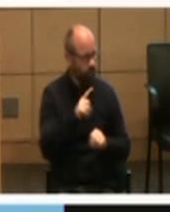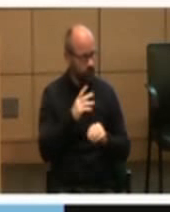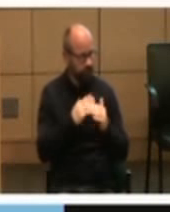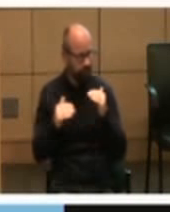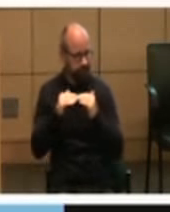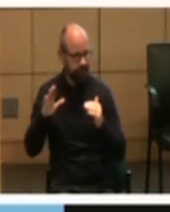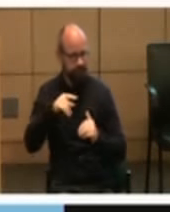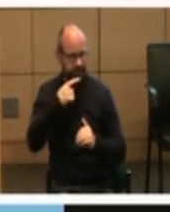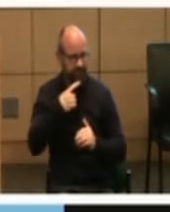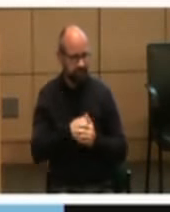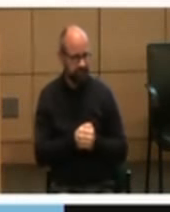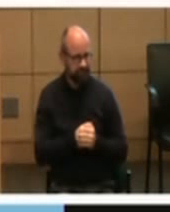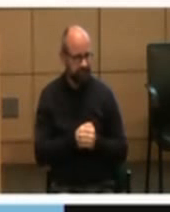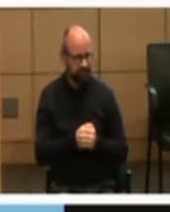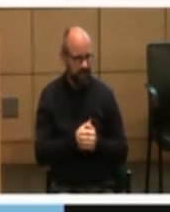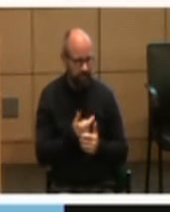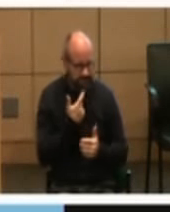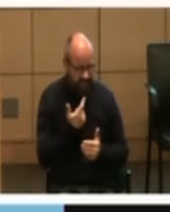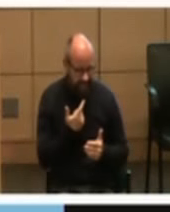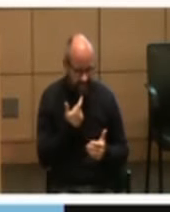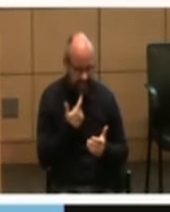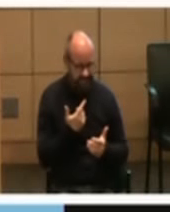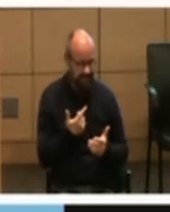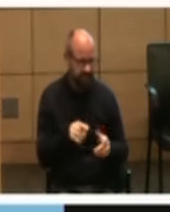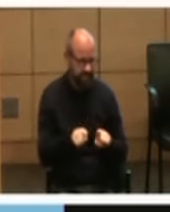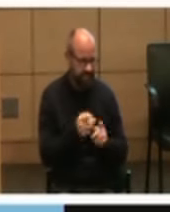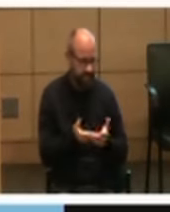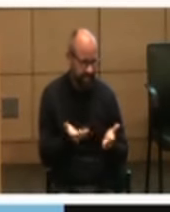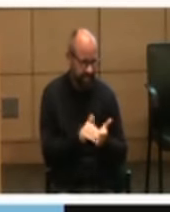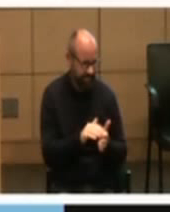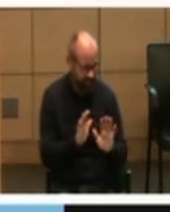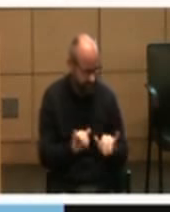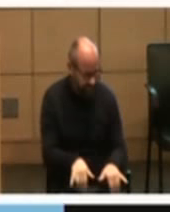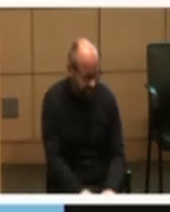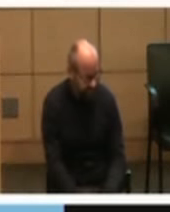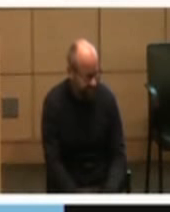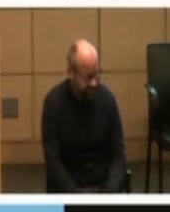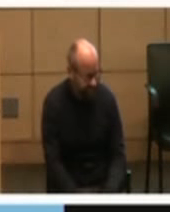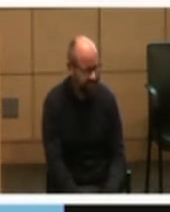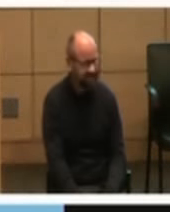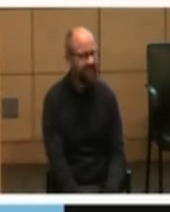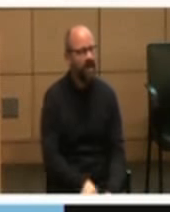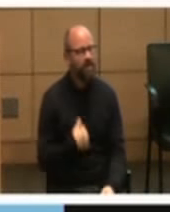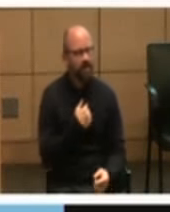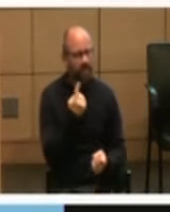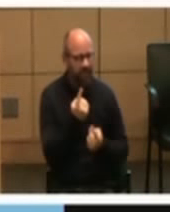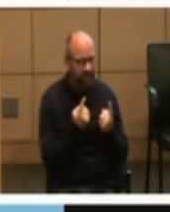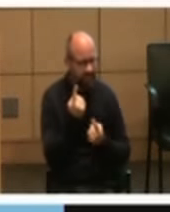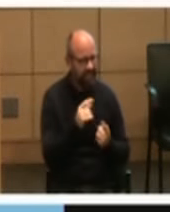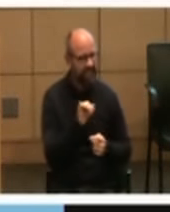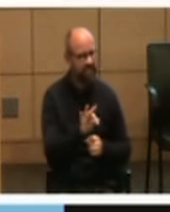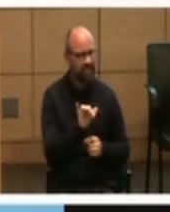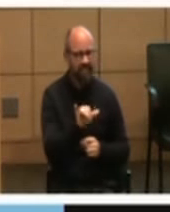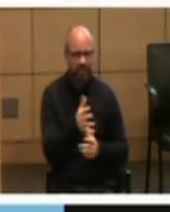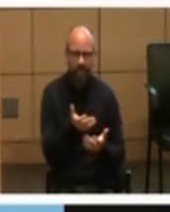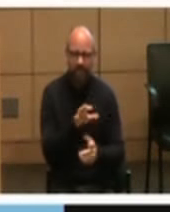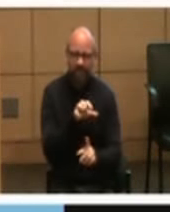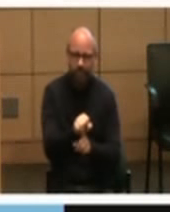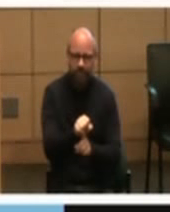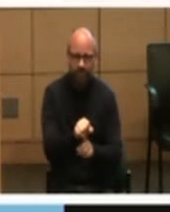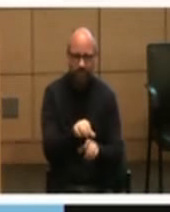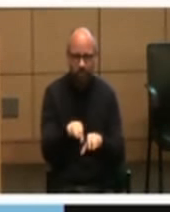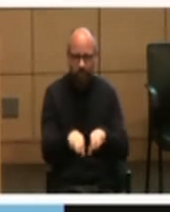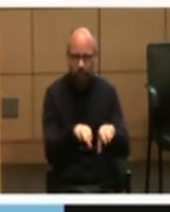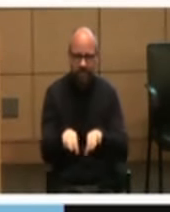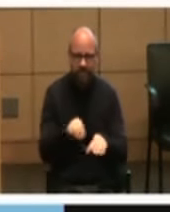That's just what I was telling you. All right, so we're wondering, so if we think that this is capturing performance in the